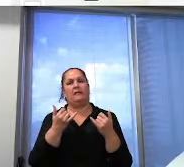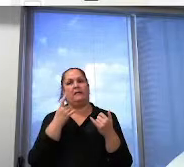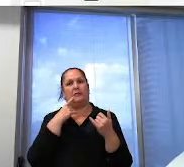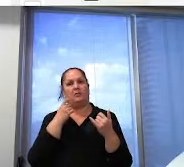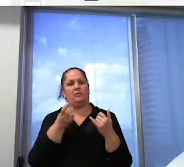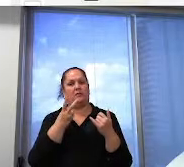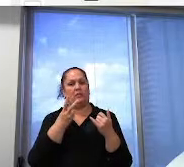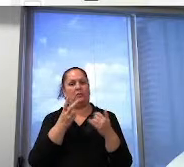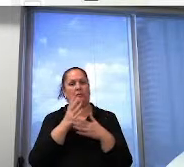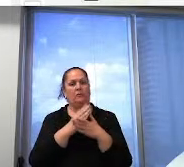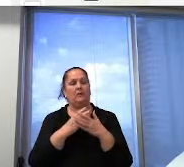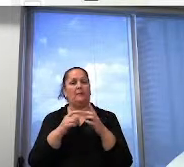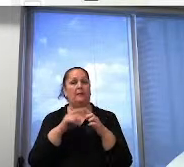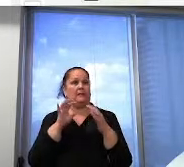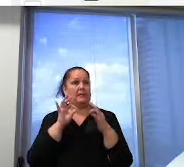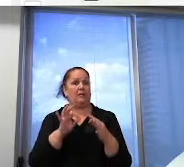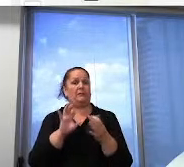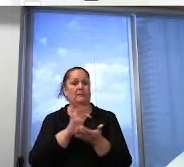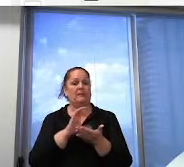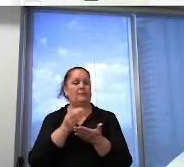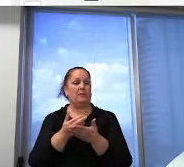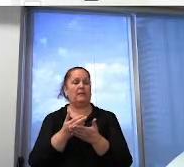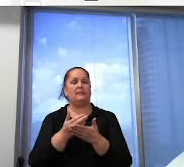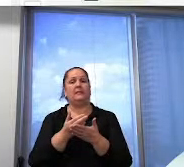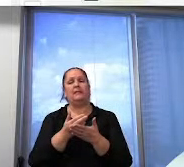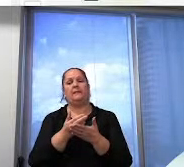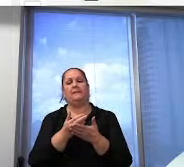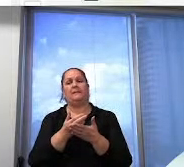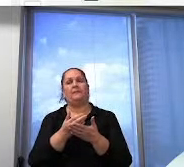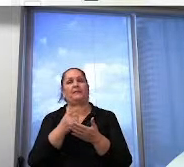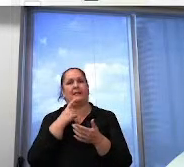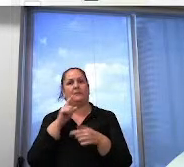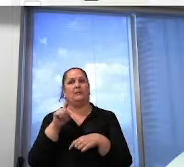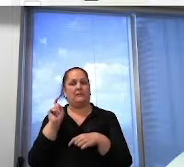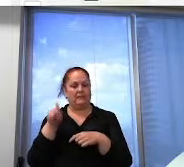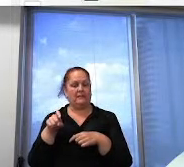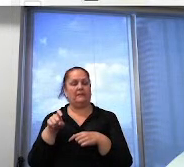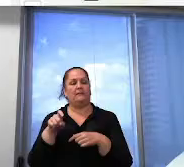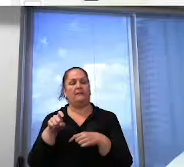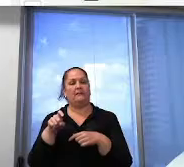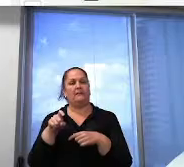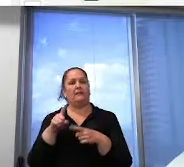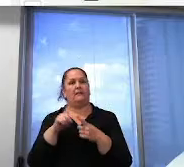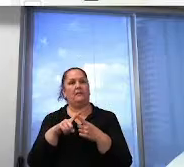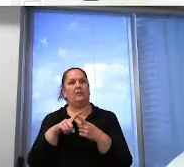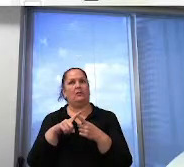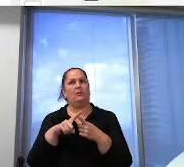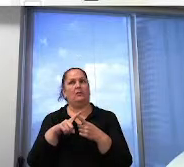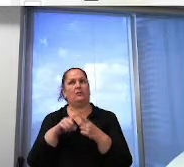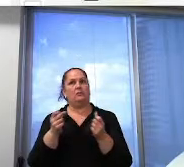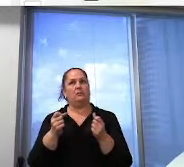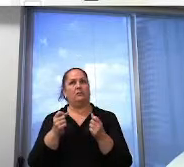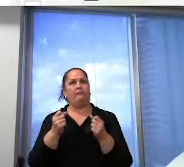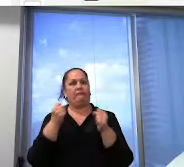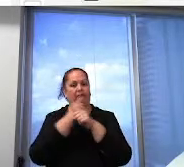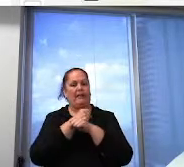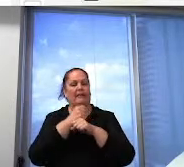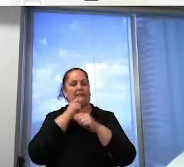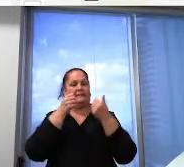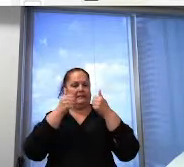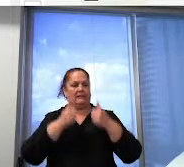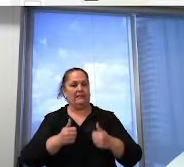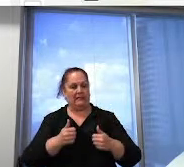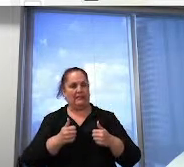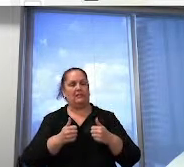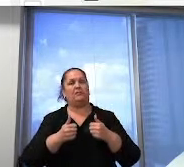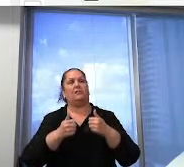two elements. The optimal budget is the one that is necessary to combat that degradation,